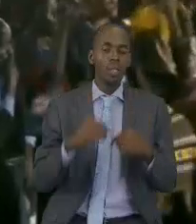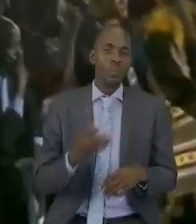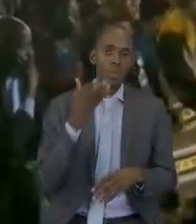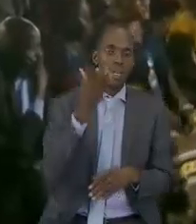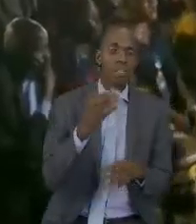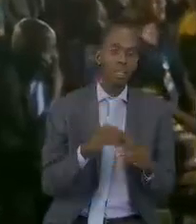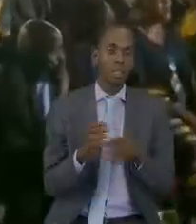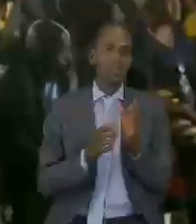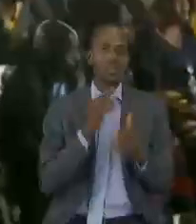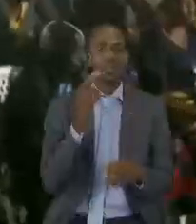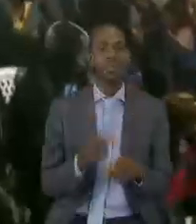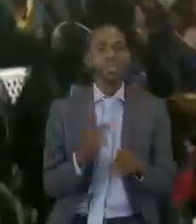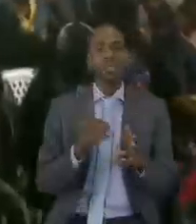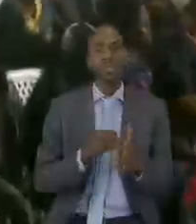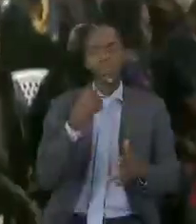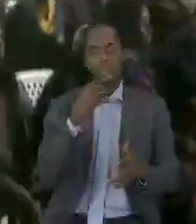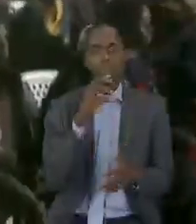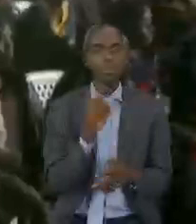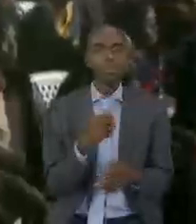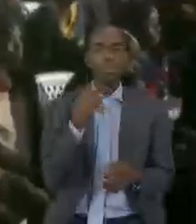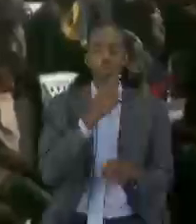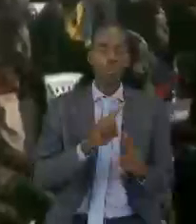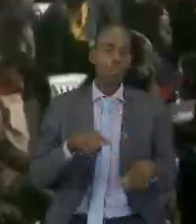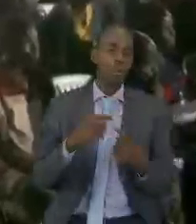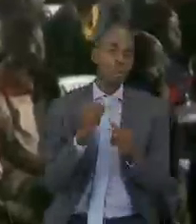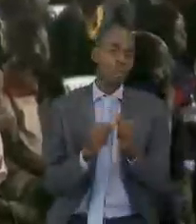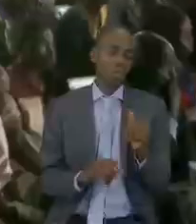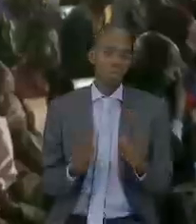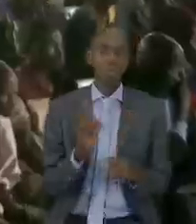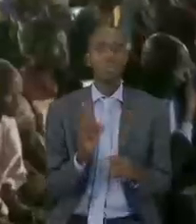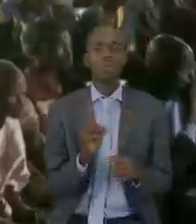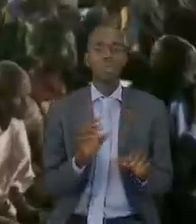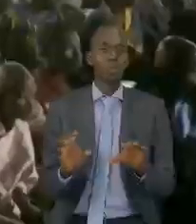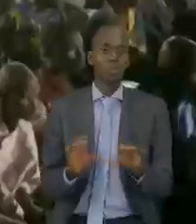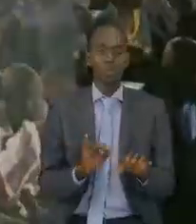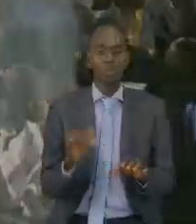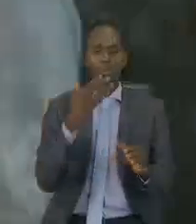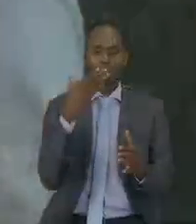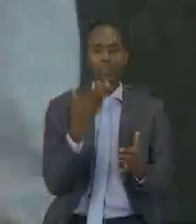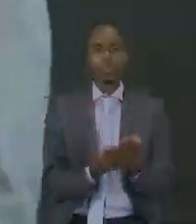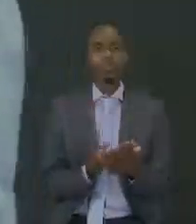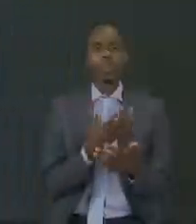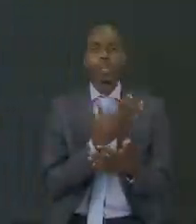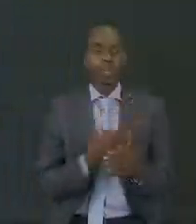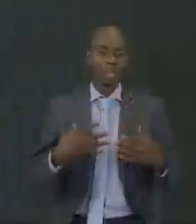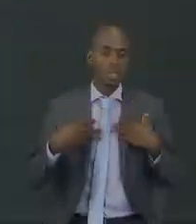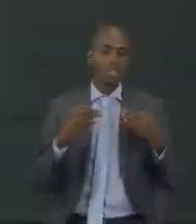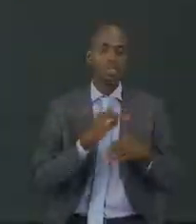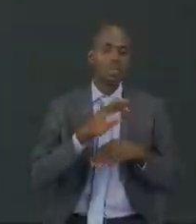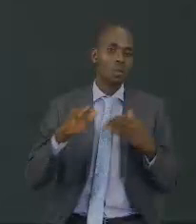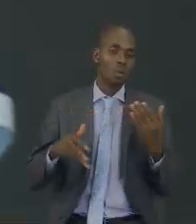tonight. It says, who went about doing good and healing